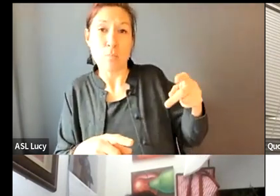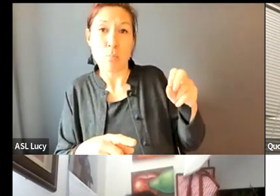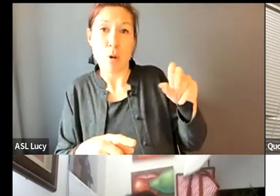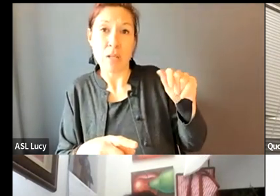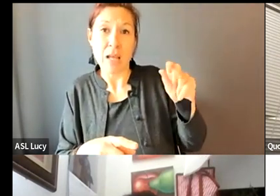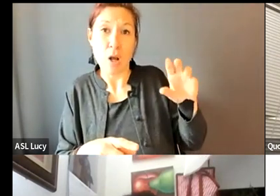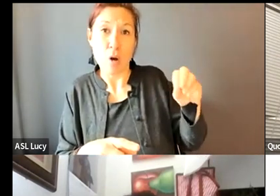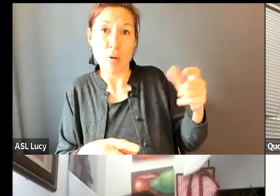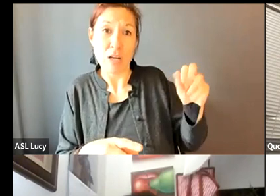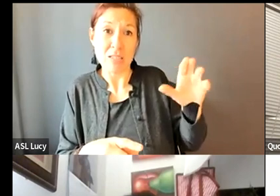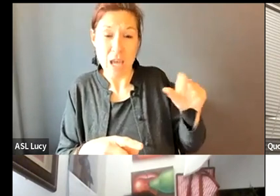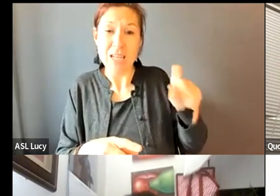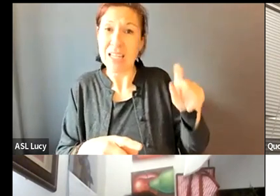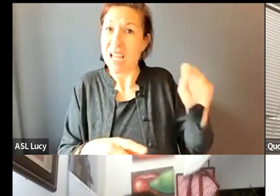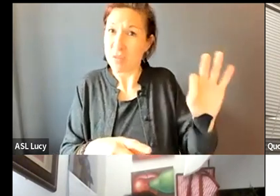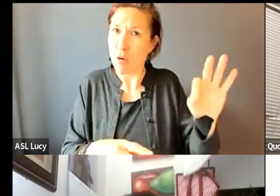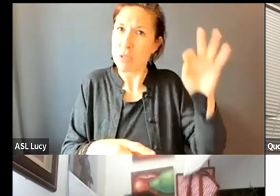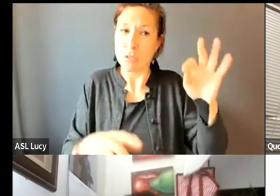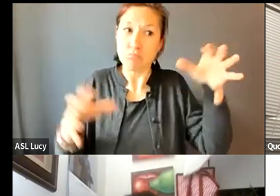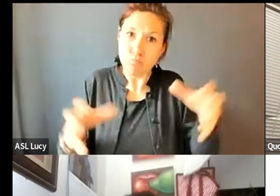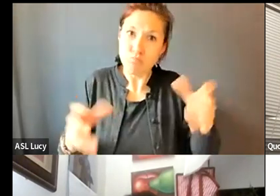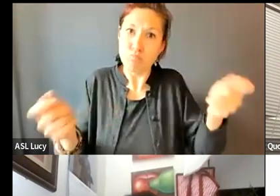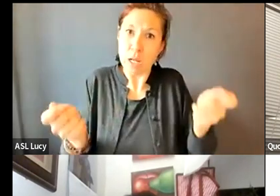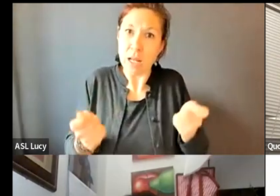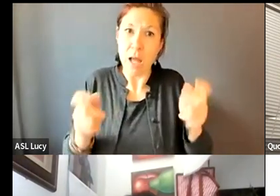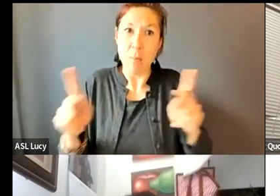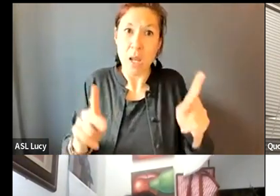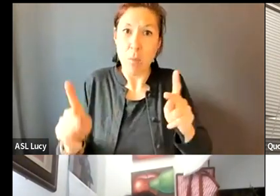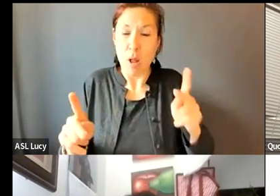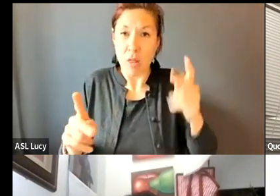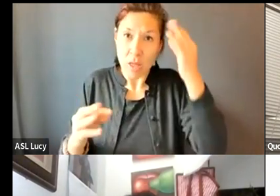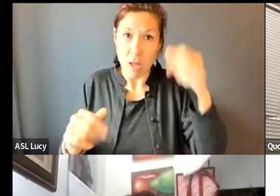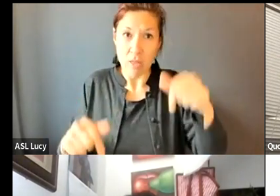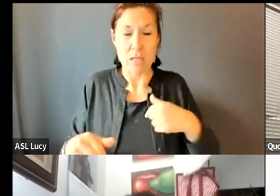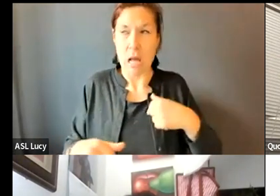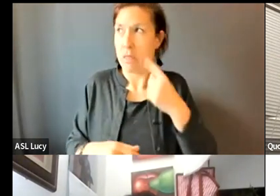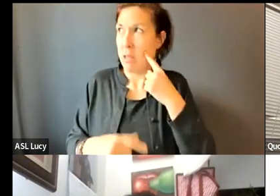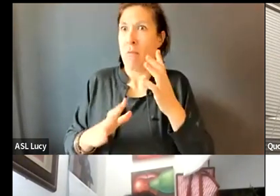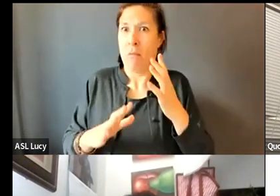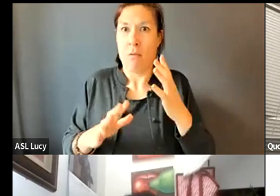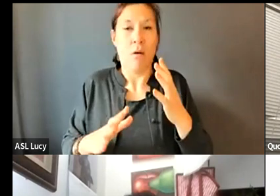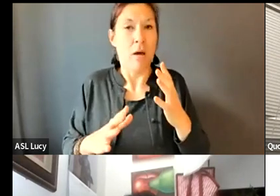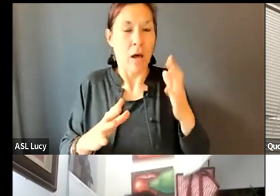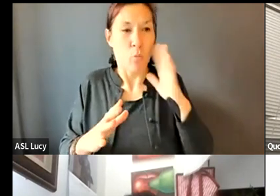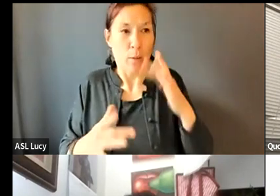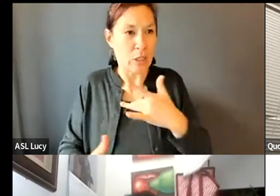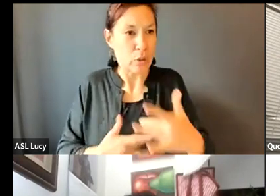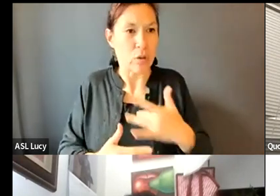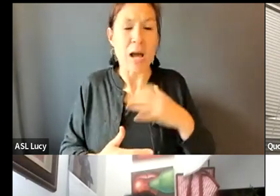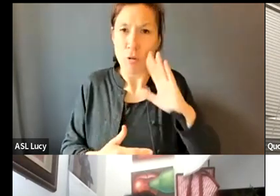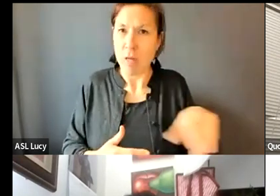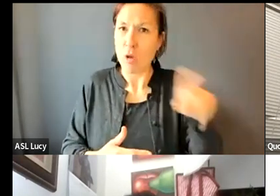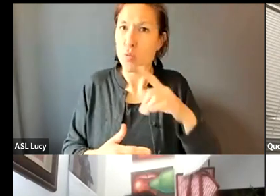force that involved more people to be thinking about these things I shudder at the thought while I recognize the concerns raised